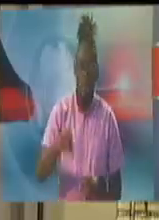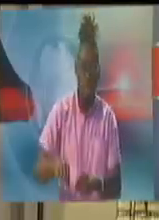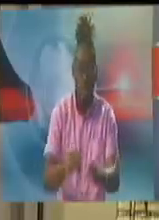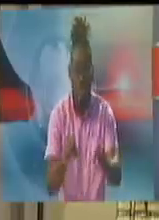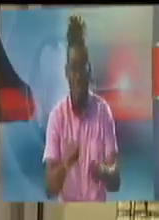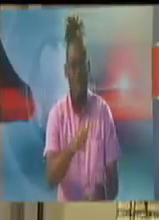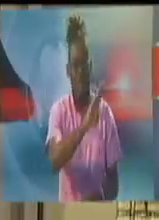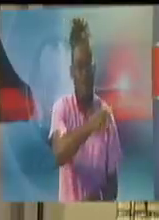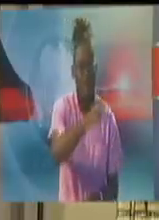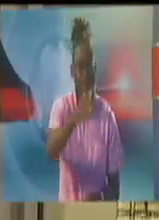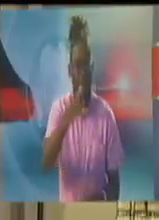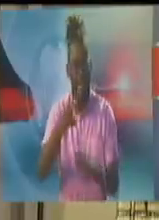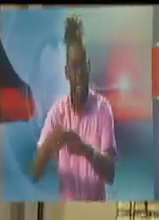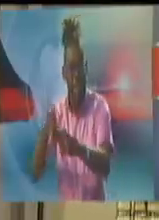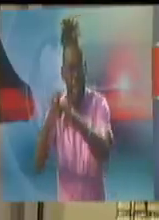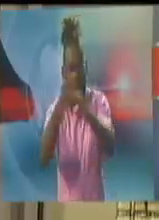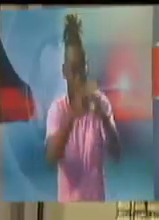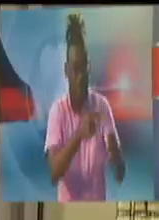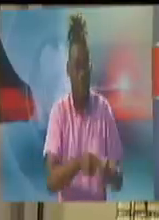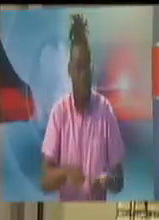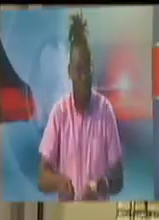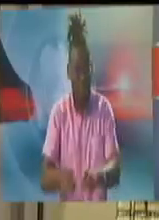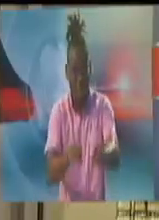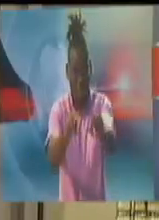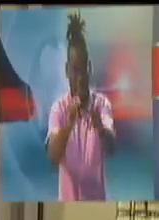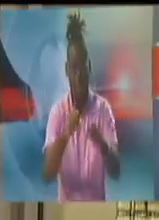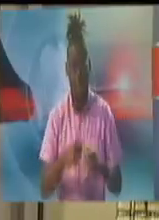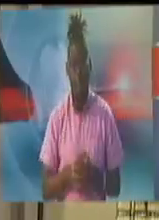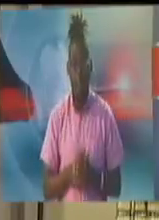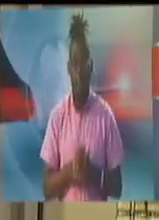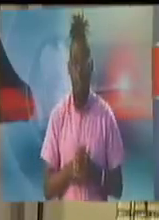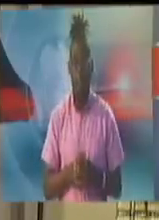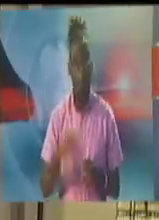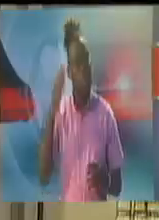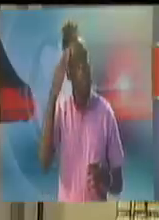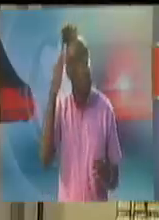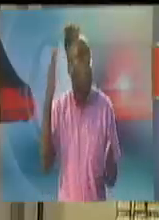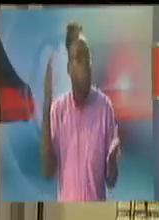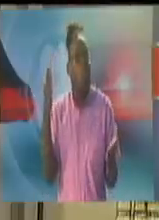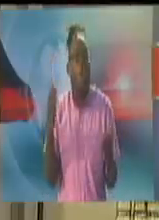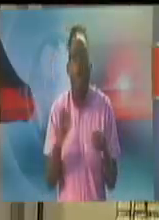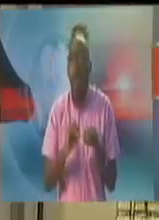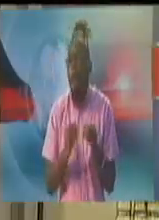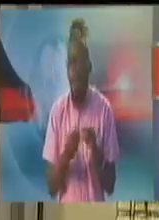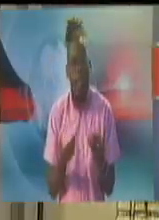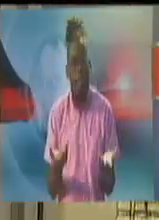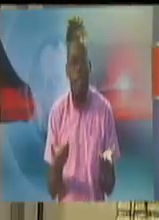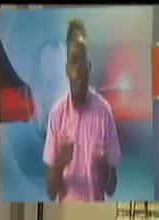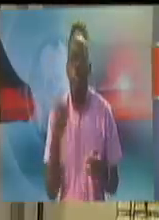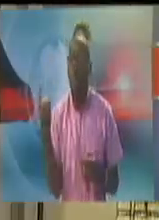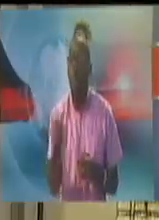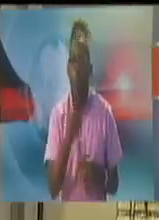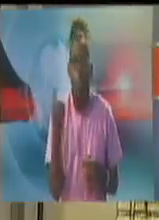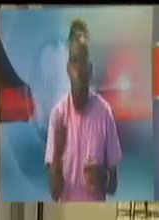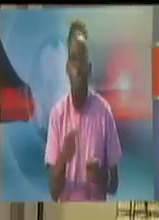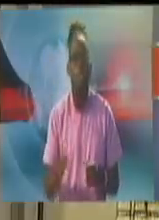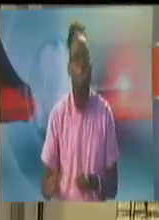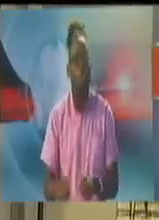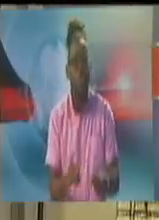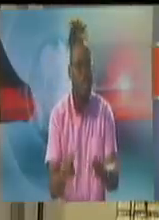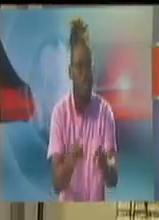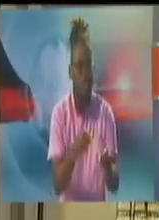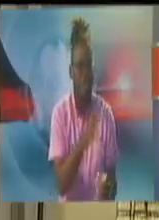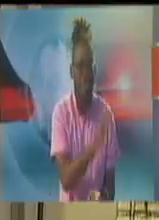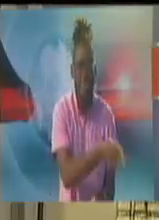give them the figure. Victoria East. Mm-hmm. Well, I don't have figures. I have all the streets, and that also includes Tobago. It's a comprehensive